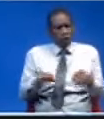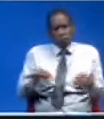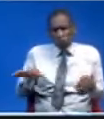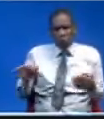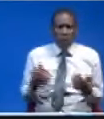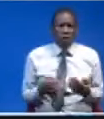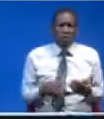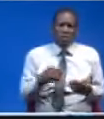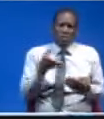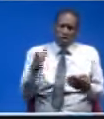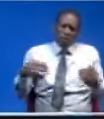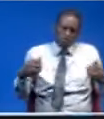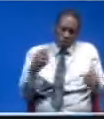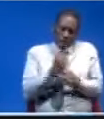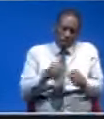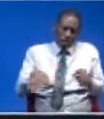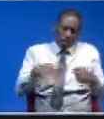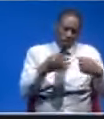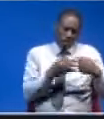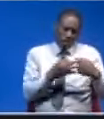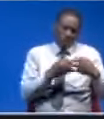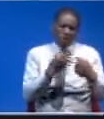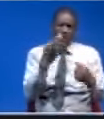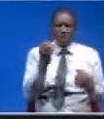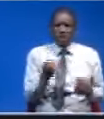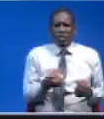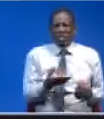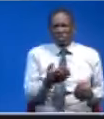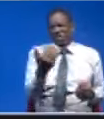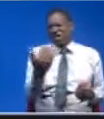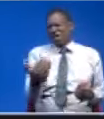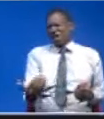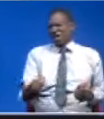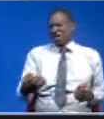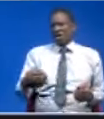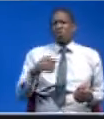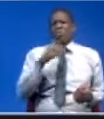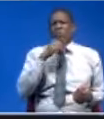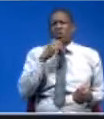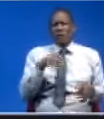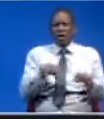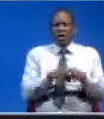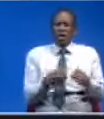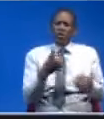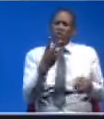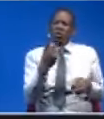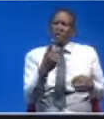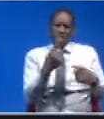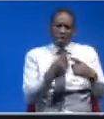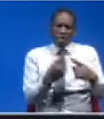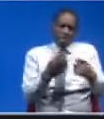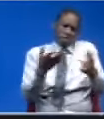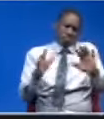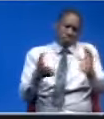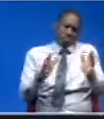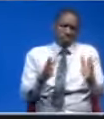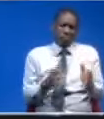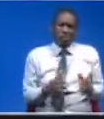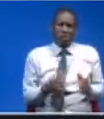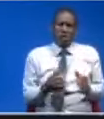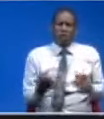lifanyika around saa mbili na nusu. Walikuwa vijana wadogo, wao kama umri miaka 21 hivi, walipokuwa